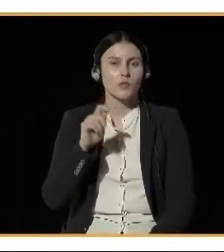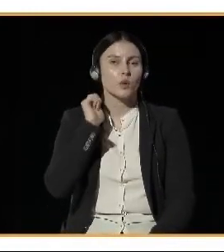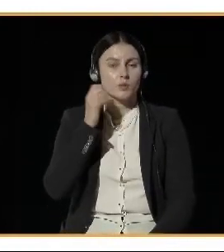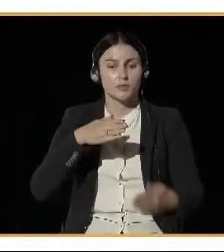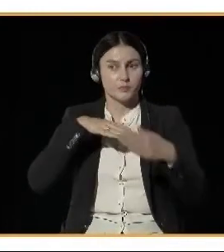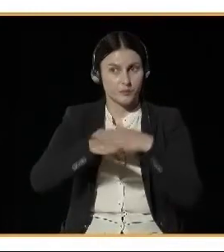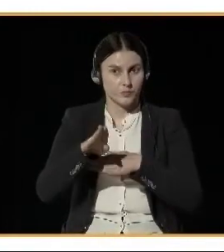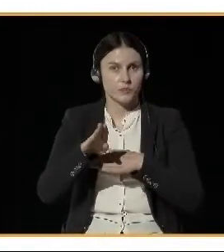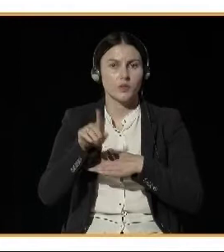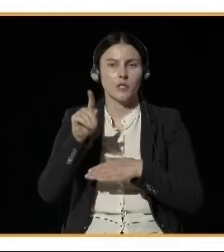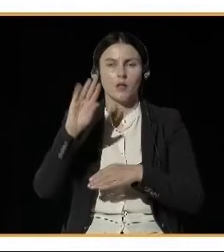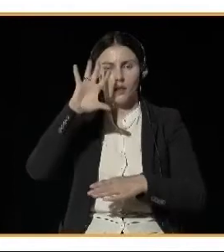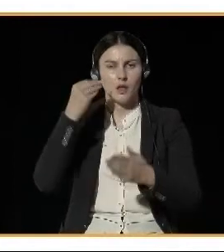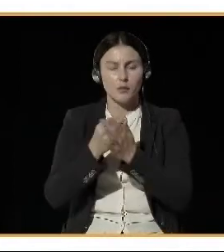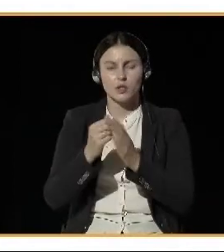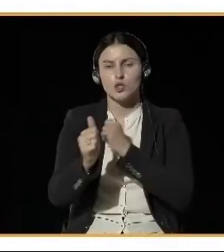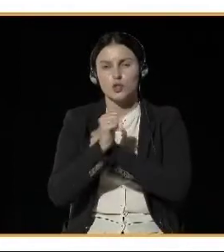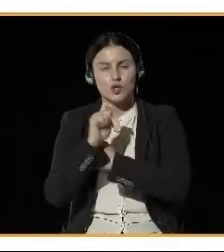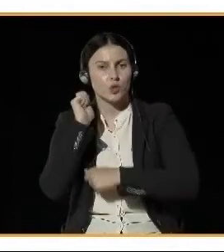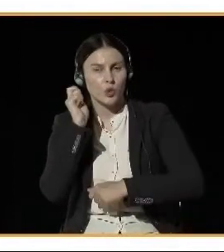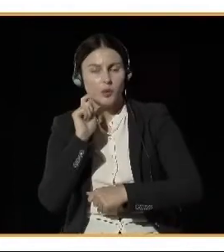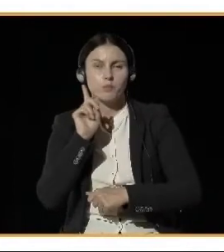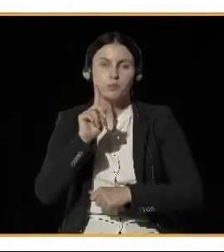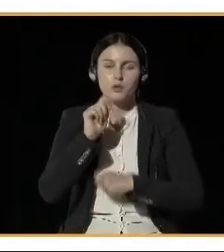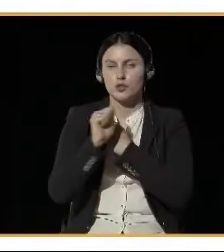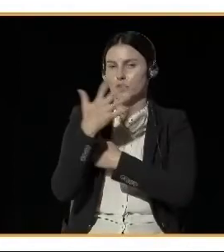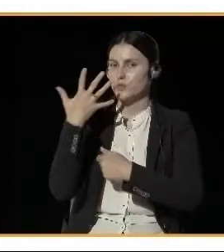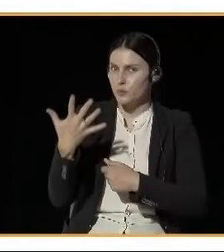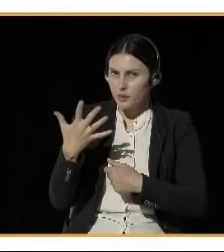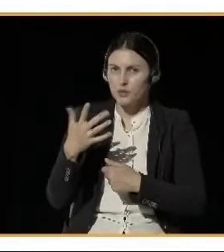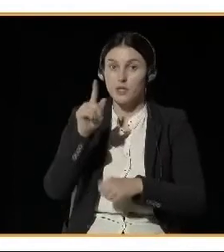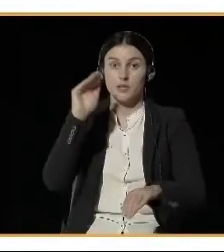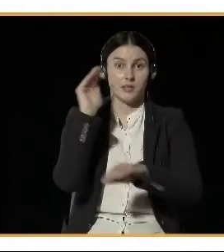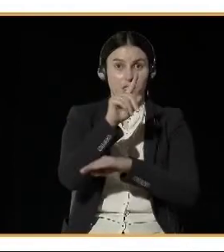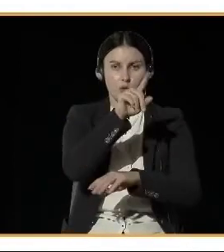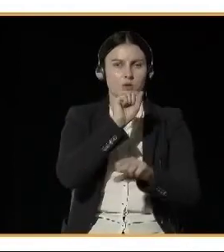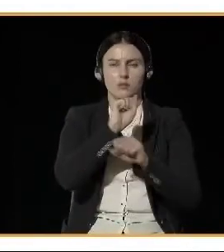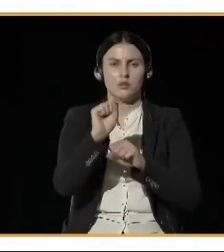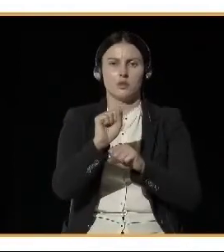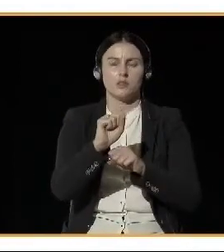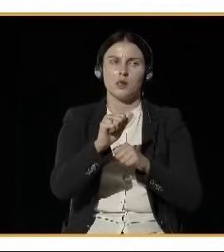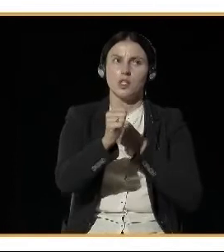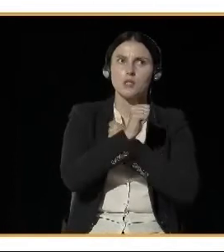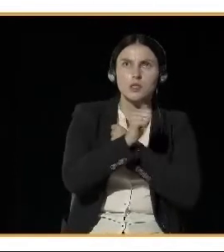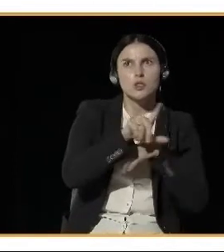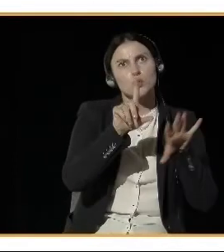plus, while in the West it's like 67 years. So that's